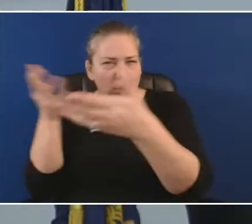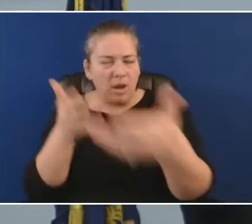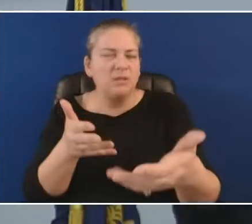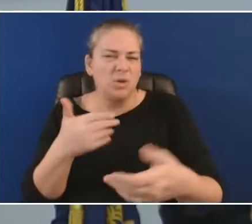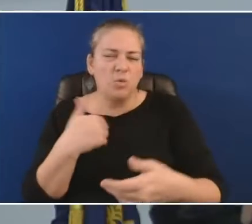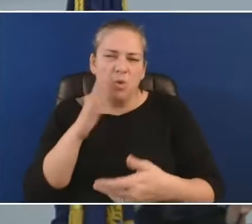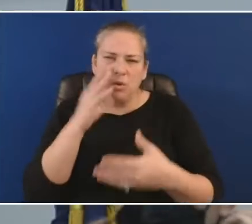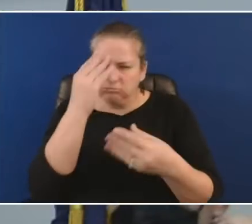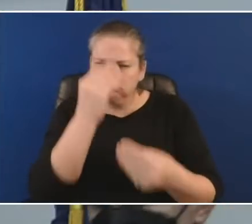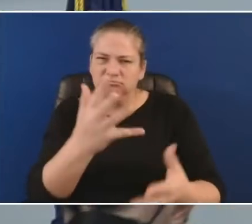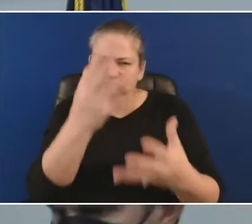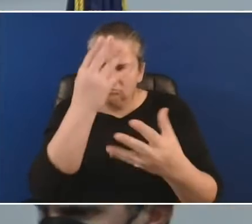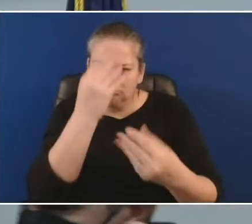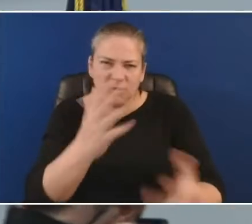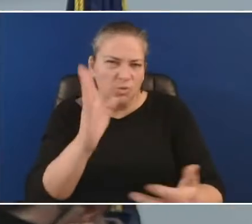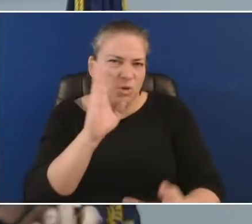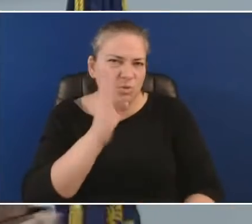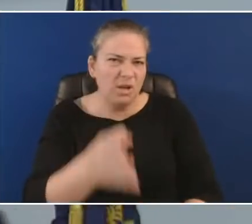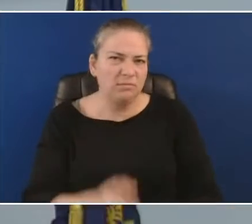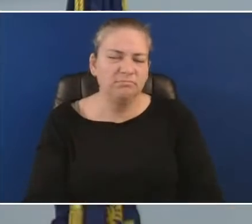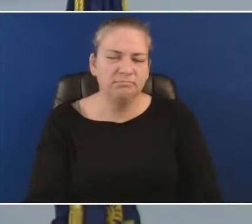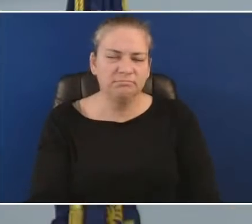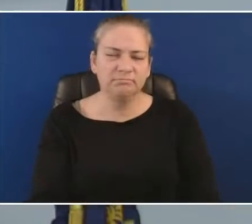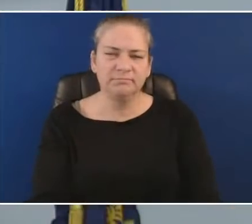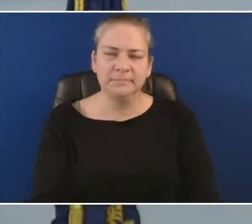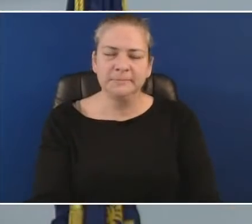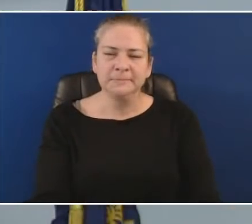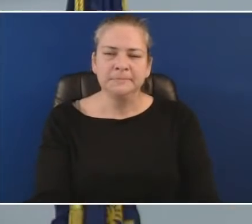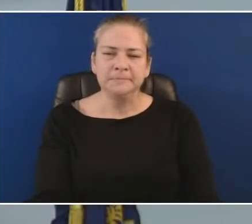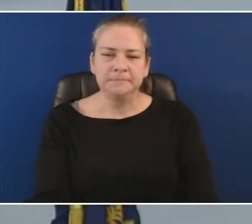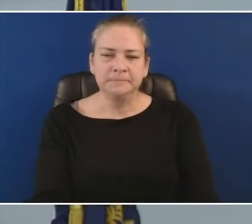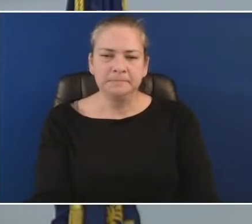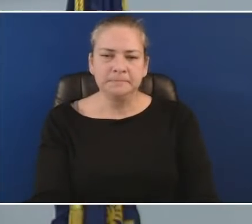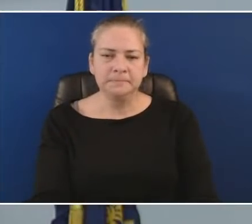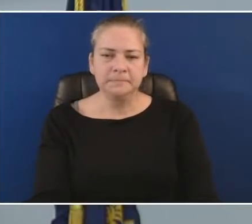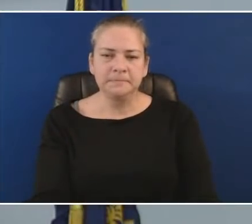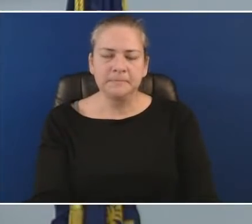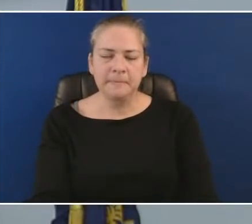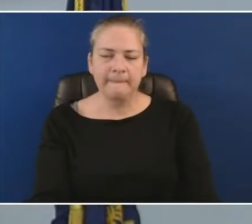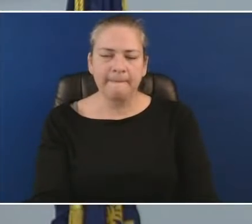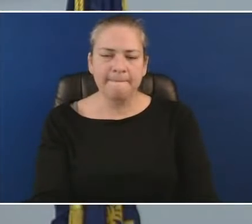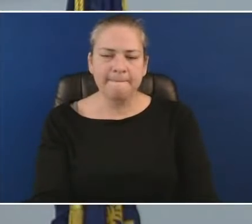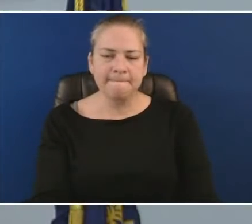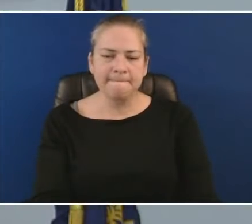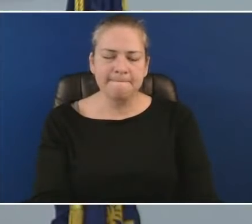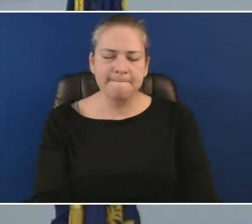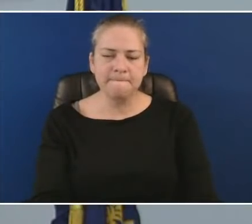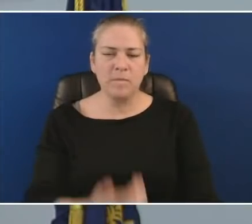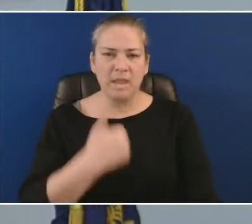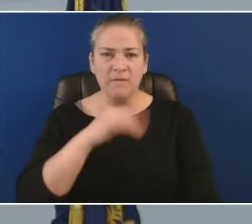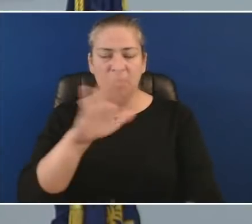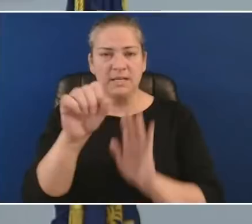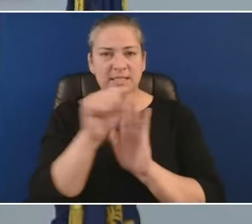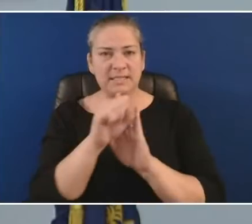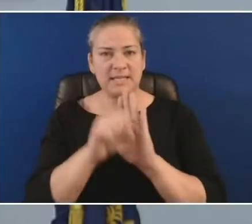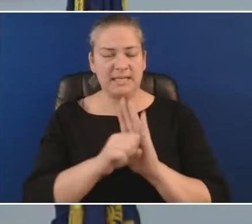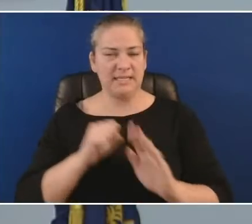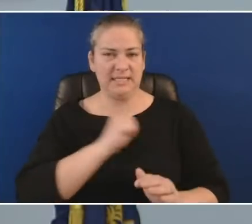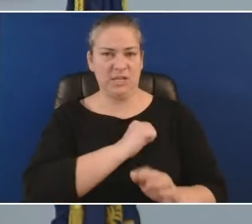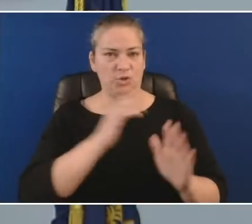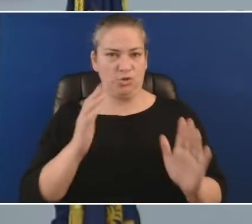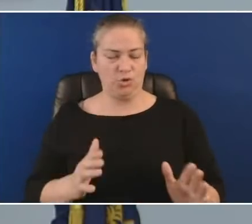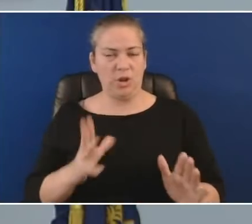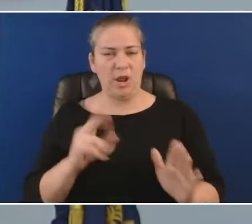you. Thank you. We also have your state senator, state